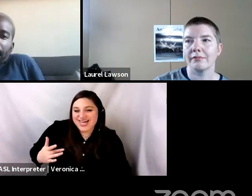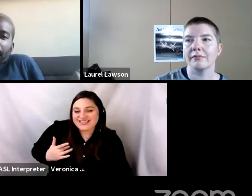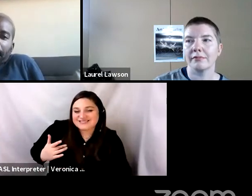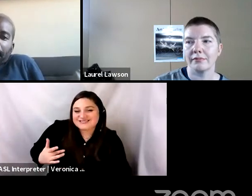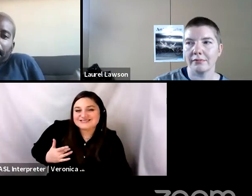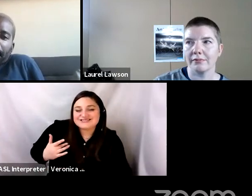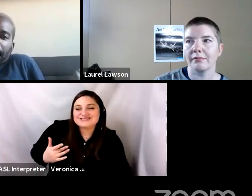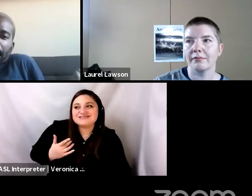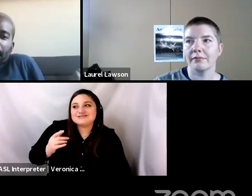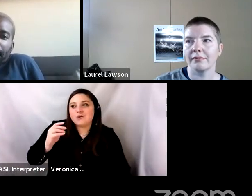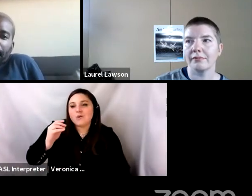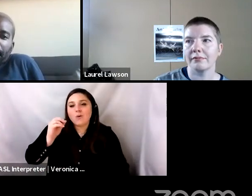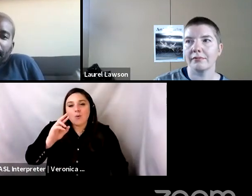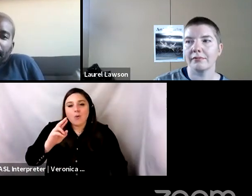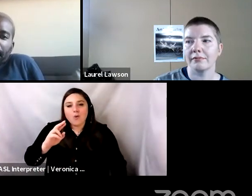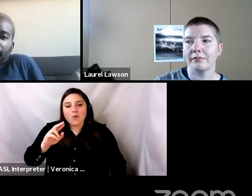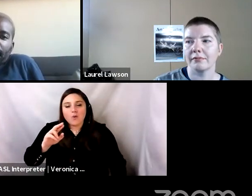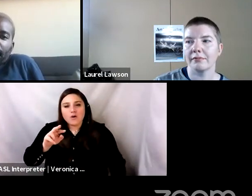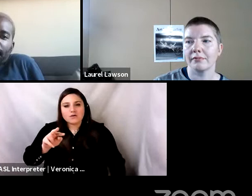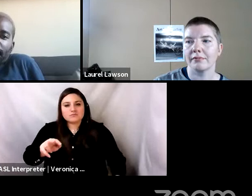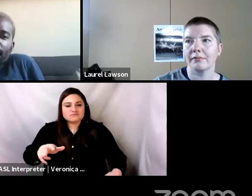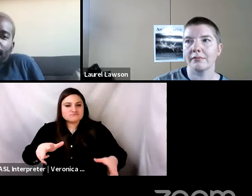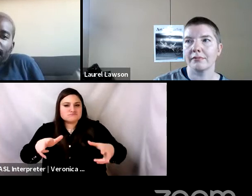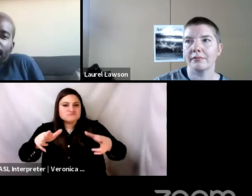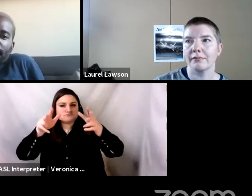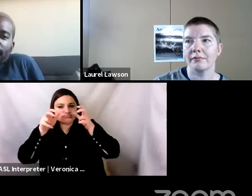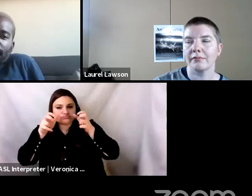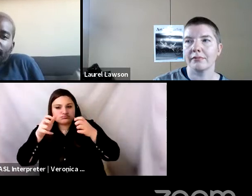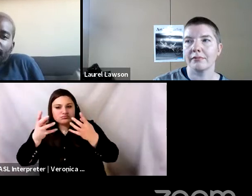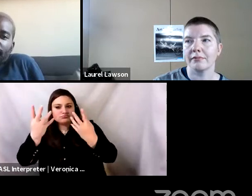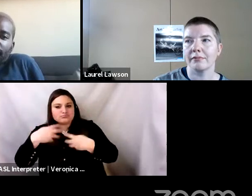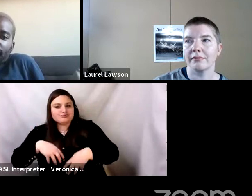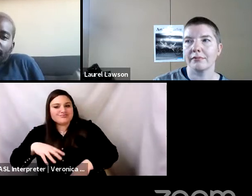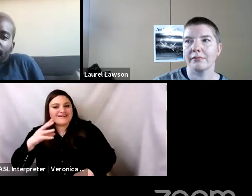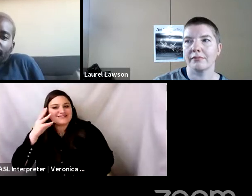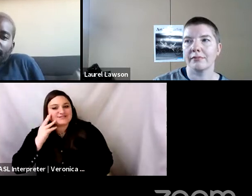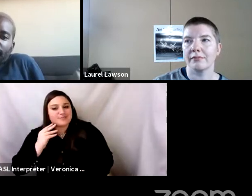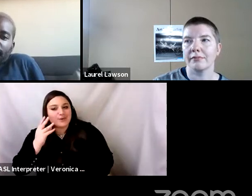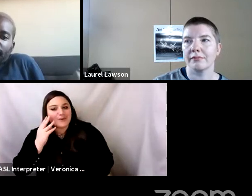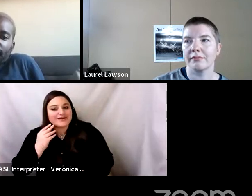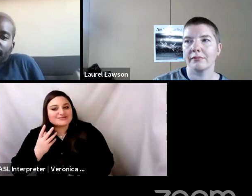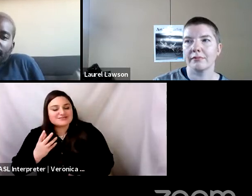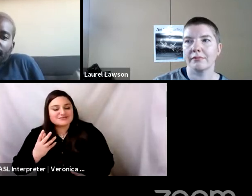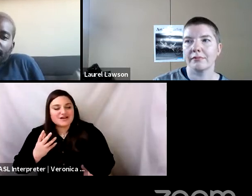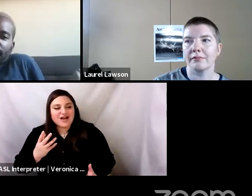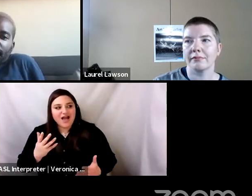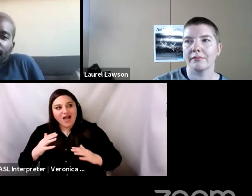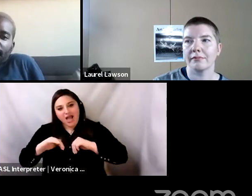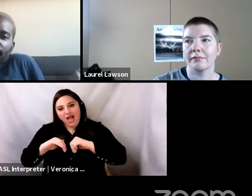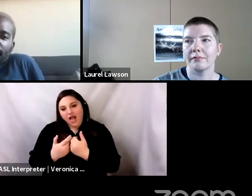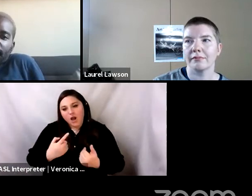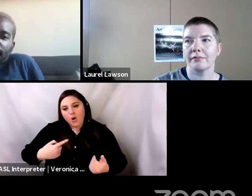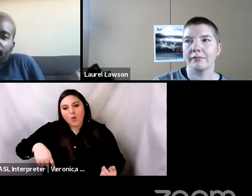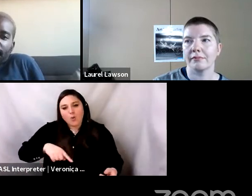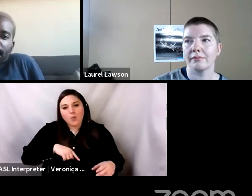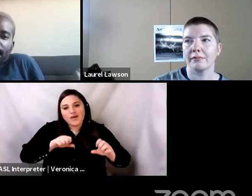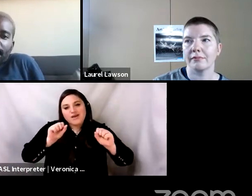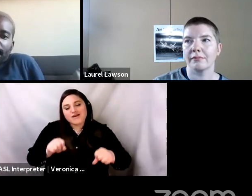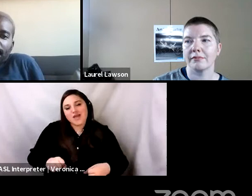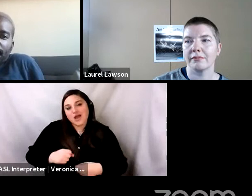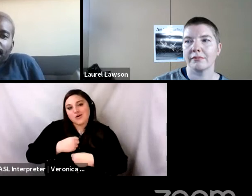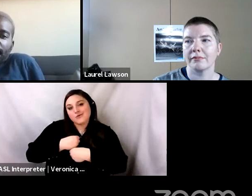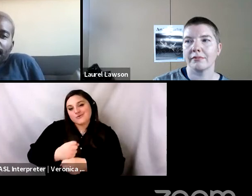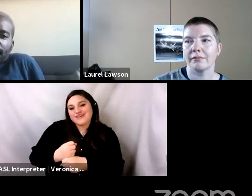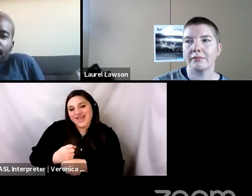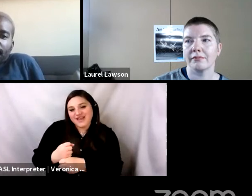that what Kayla was mentioning, just like in the ways we create spaces, in the ways that we bring people in